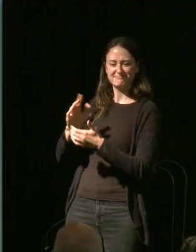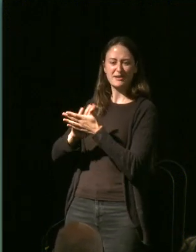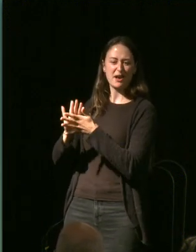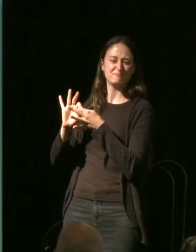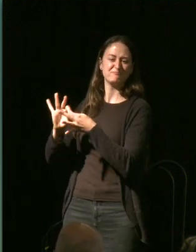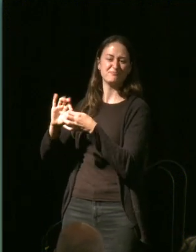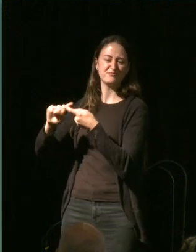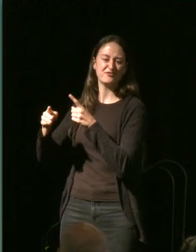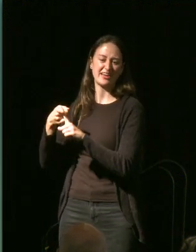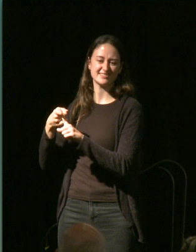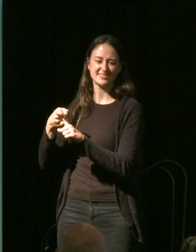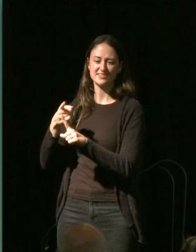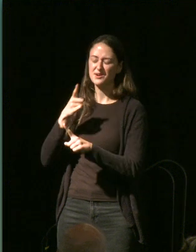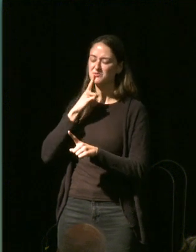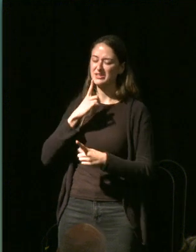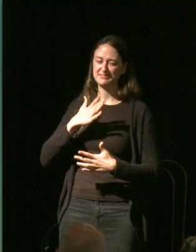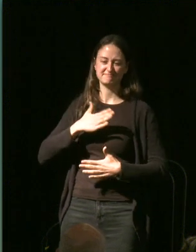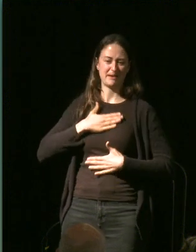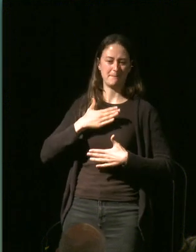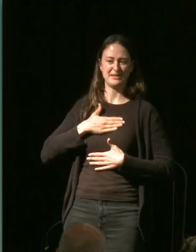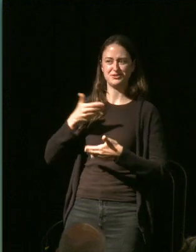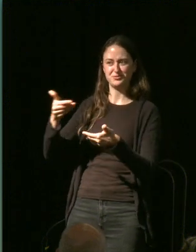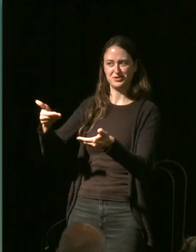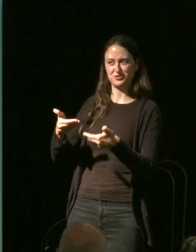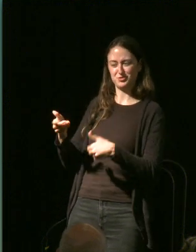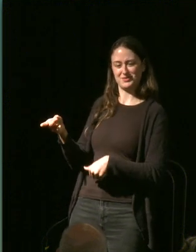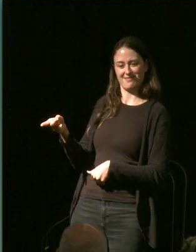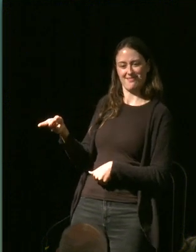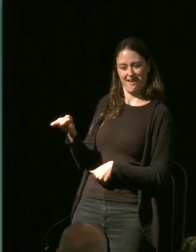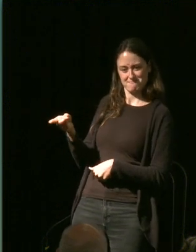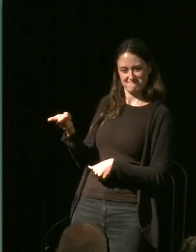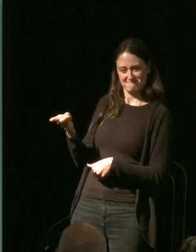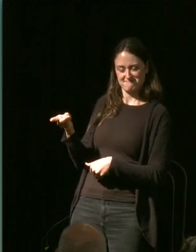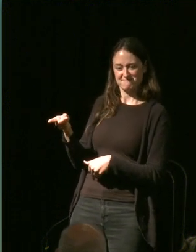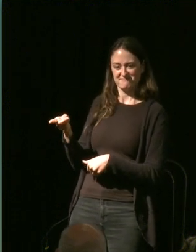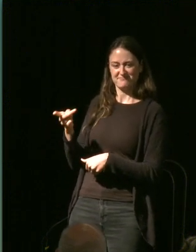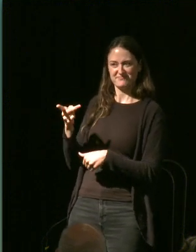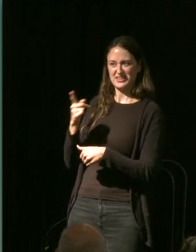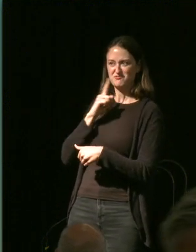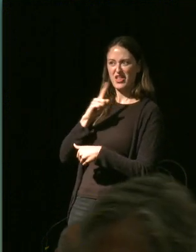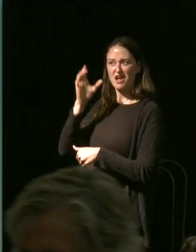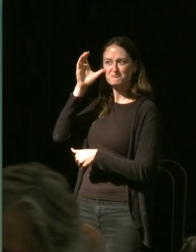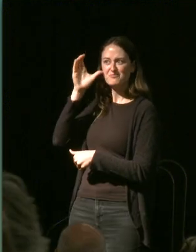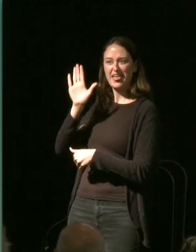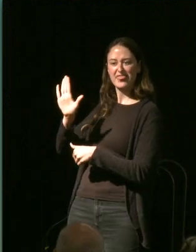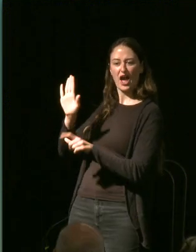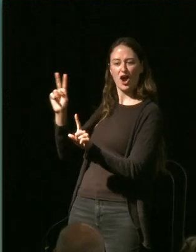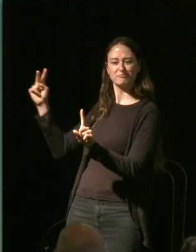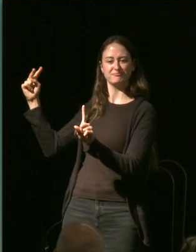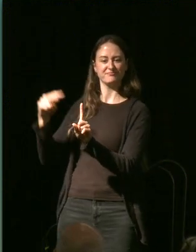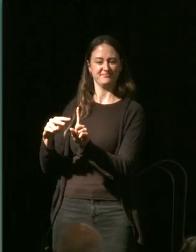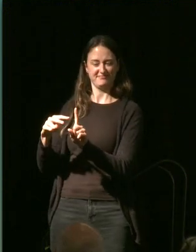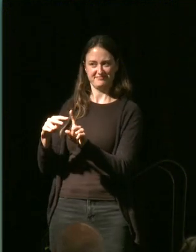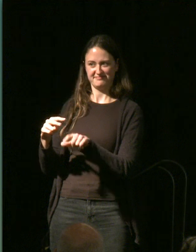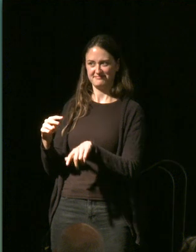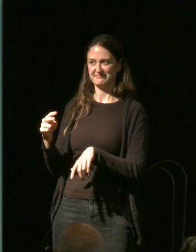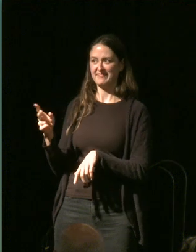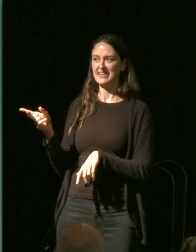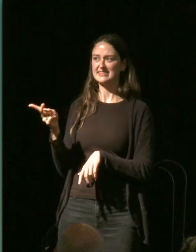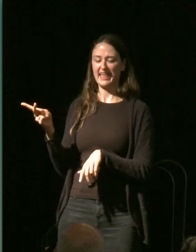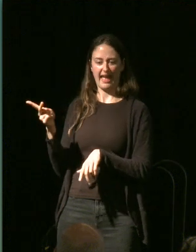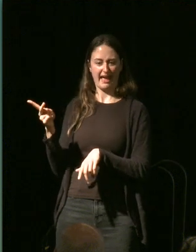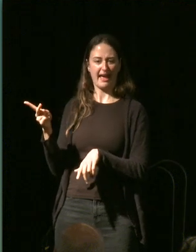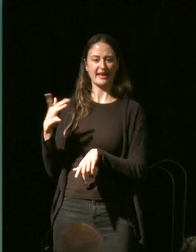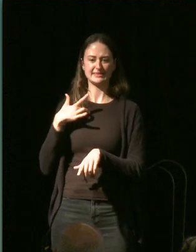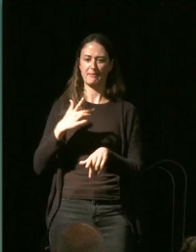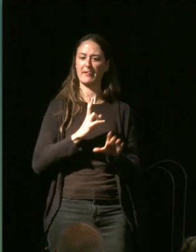a pleasure to introduce them and to learn about their perspectives as participants in clinical